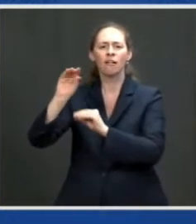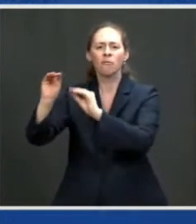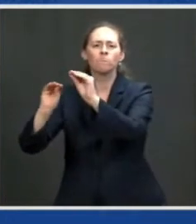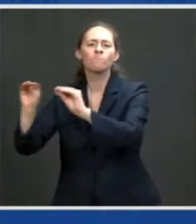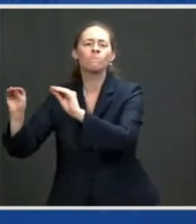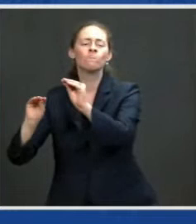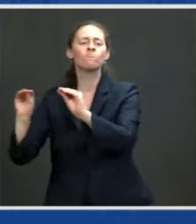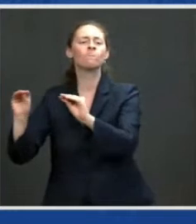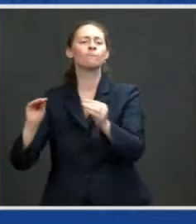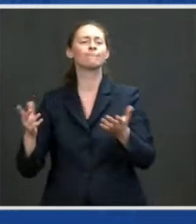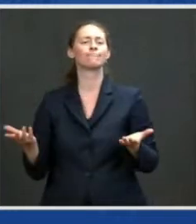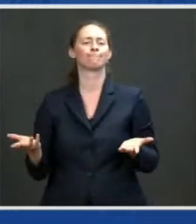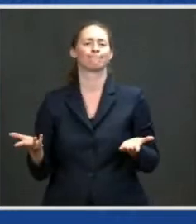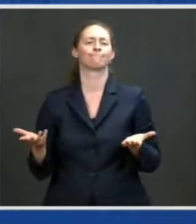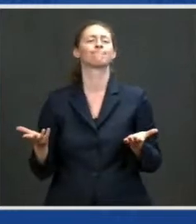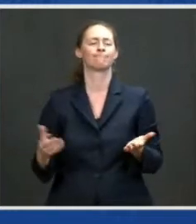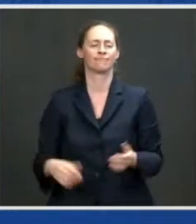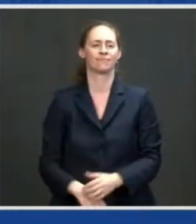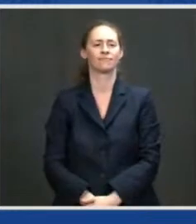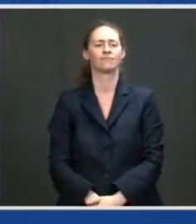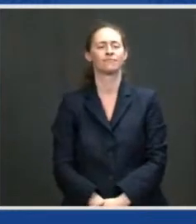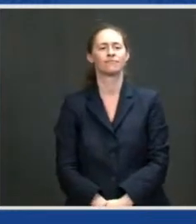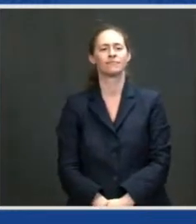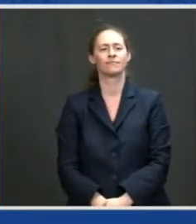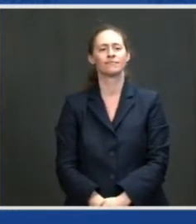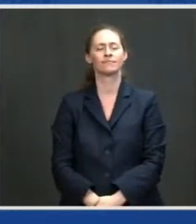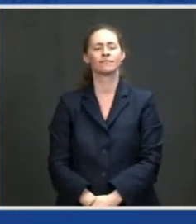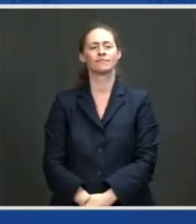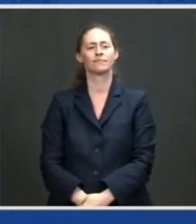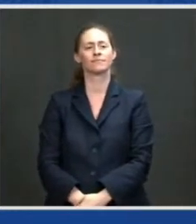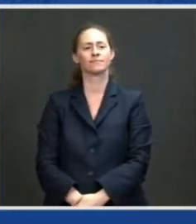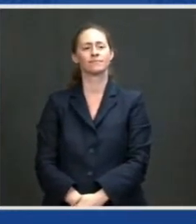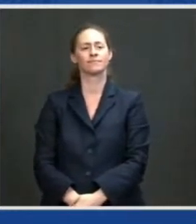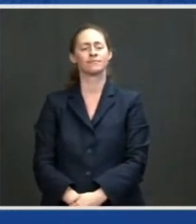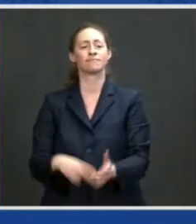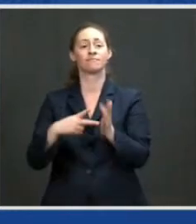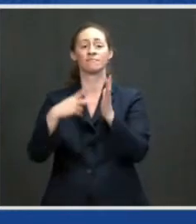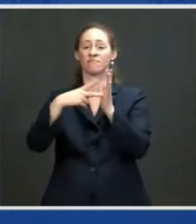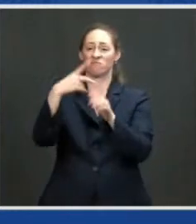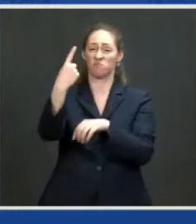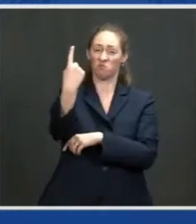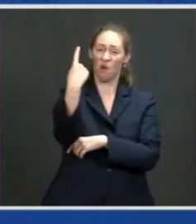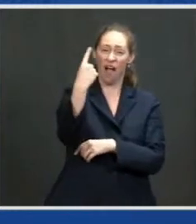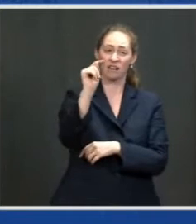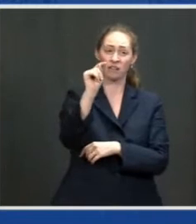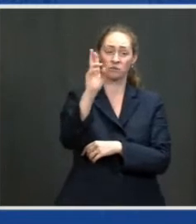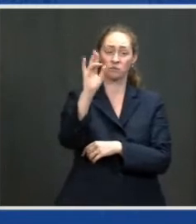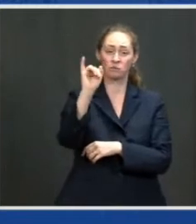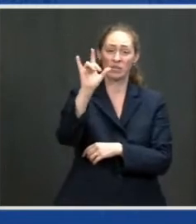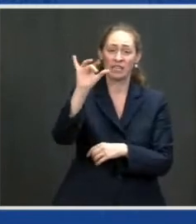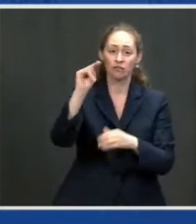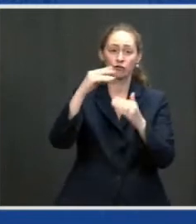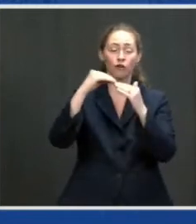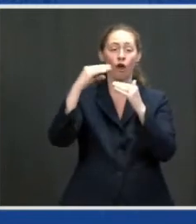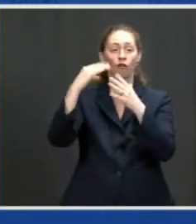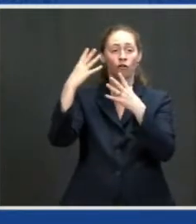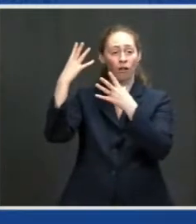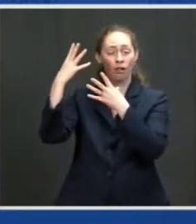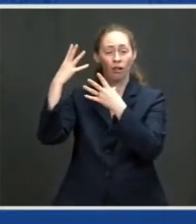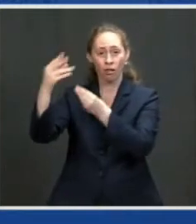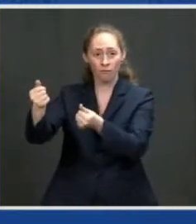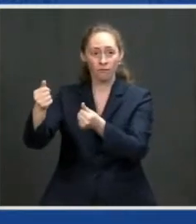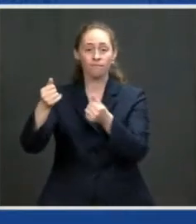that leaves 8% of that $1 trillion for research and development, salaries,